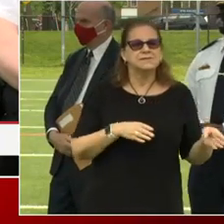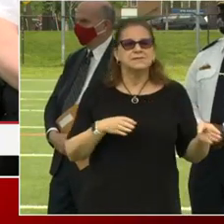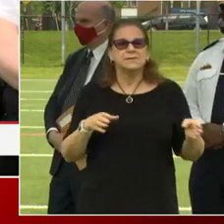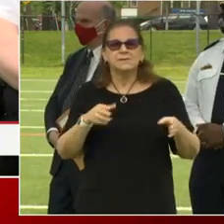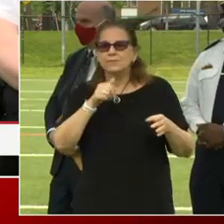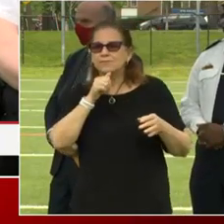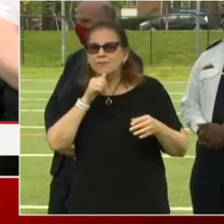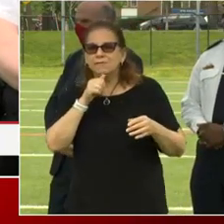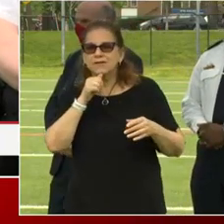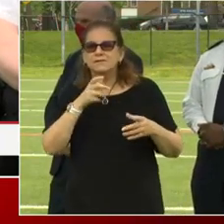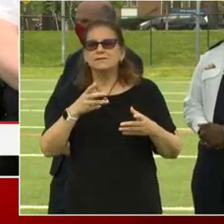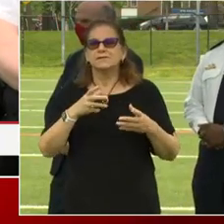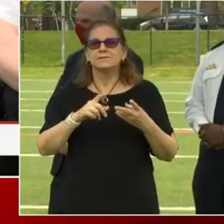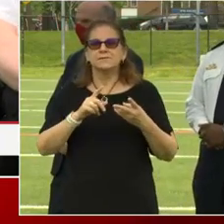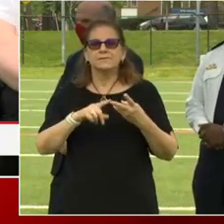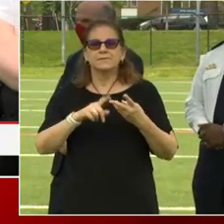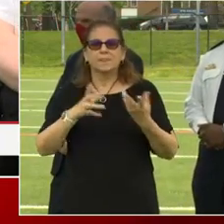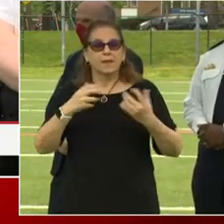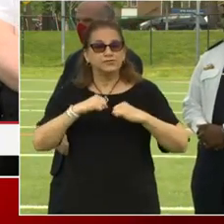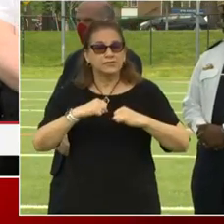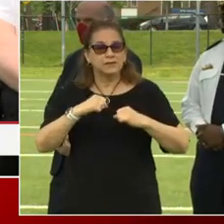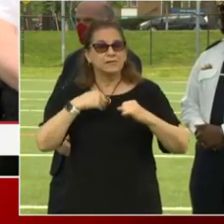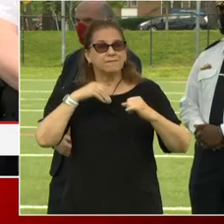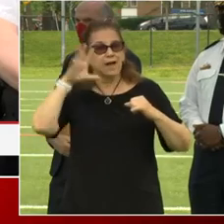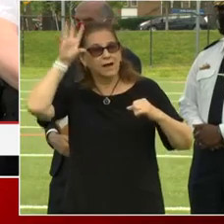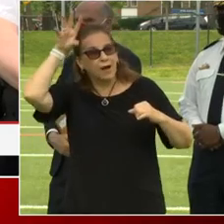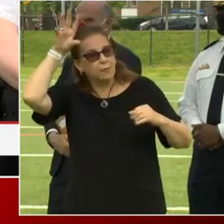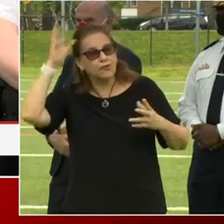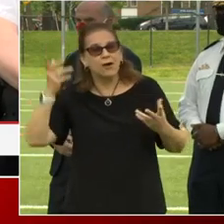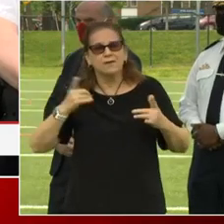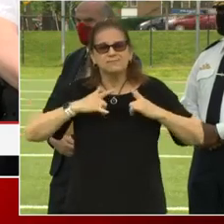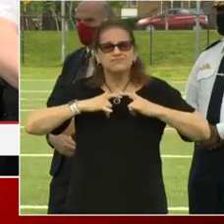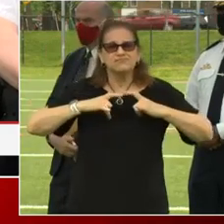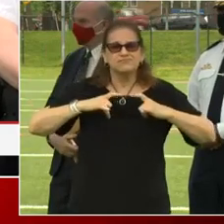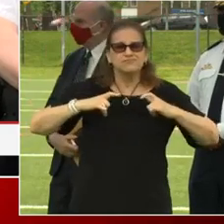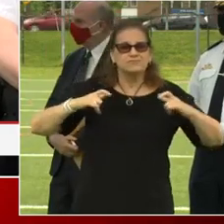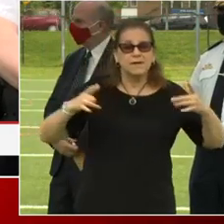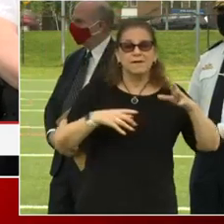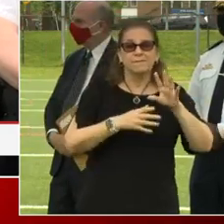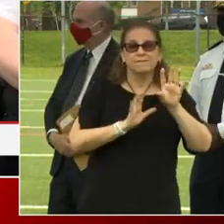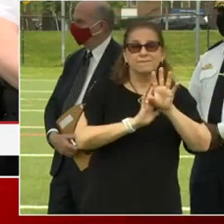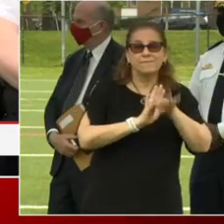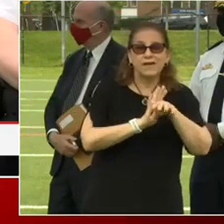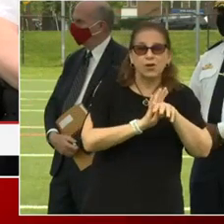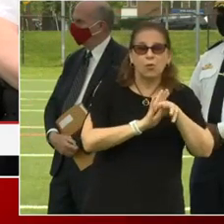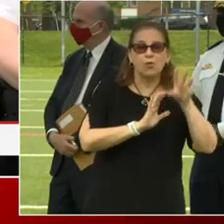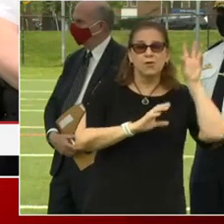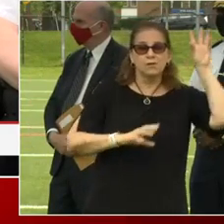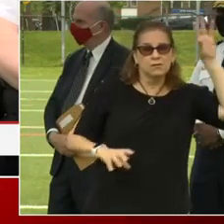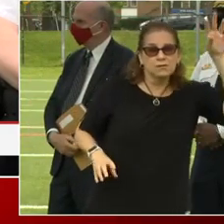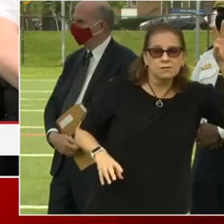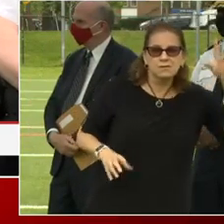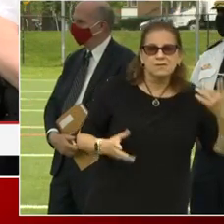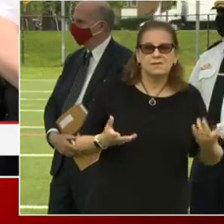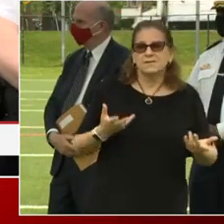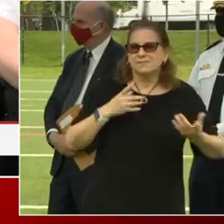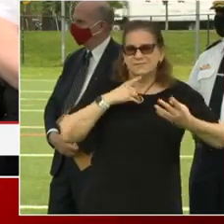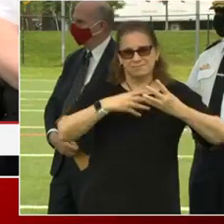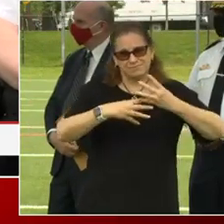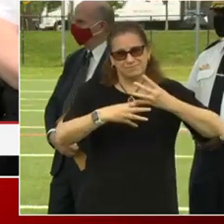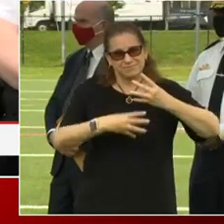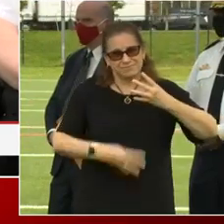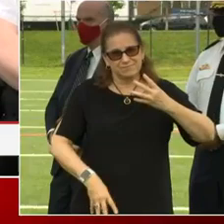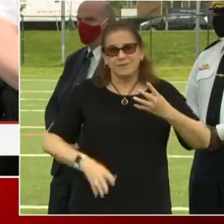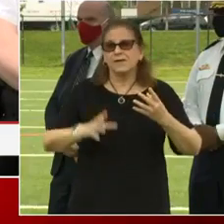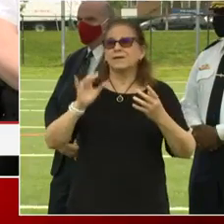security cameras. The chief will tell you that video is very effective in solving crimes